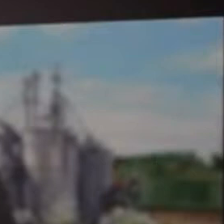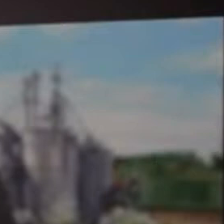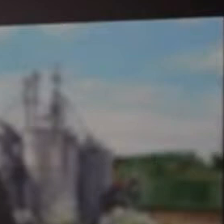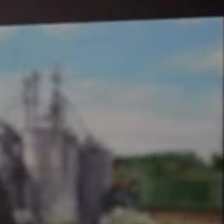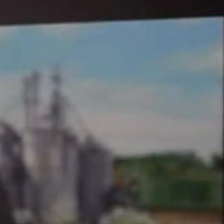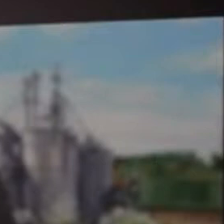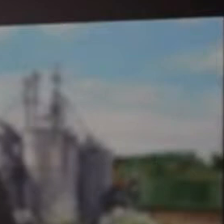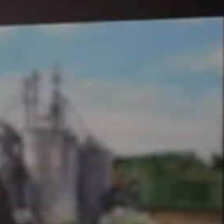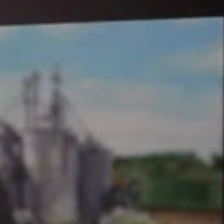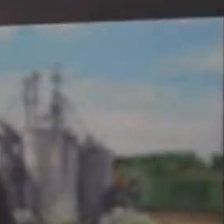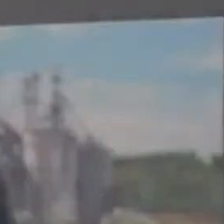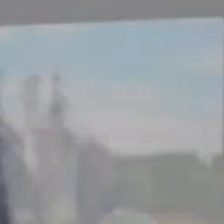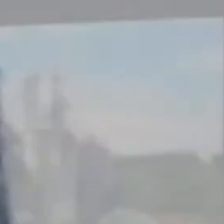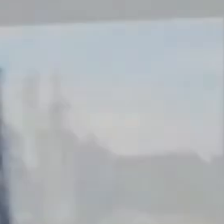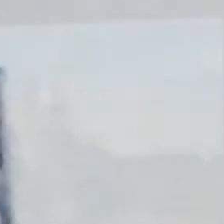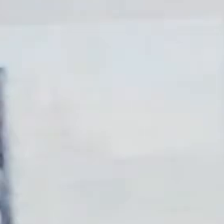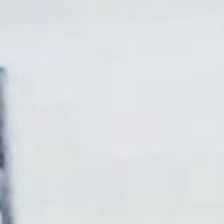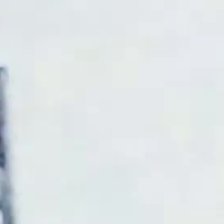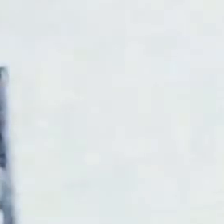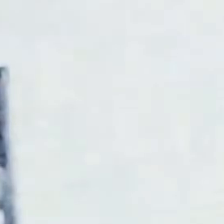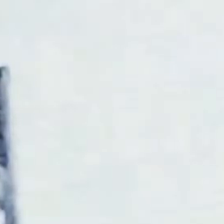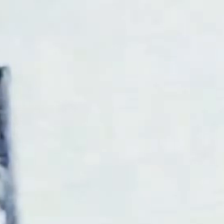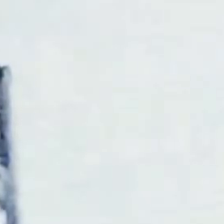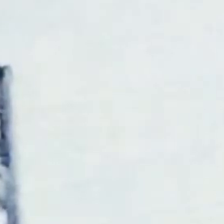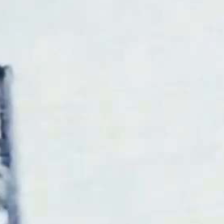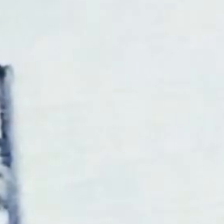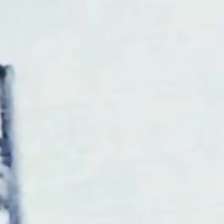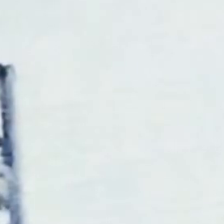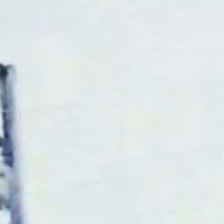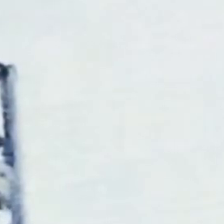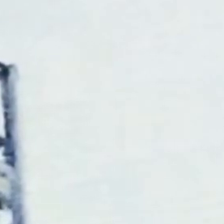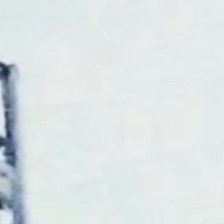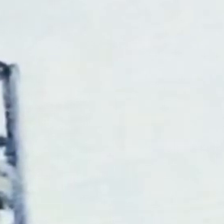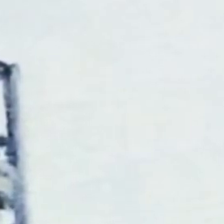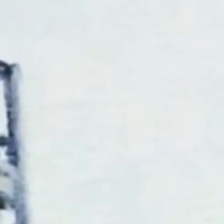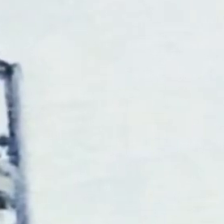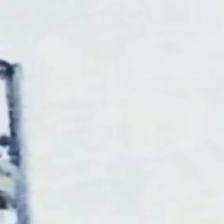houses. And so I think it's important to accept that